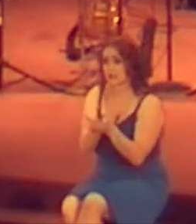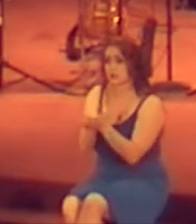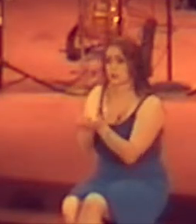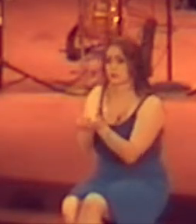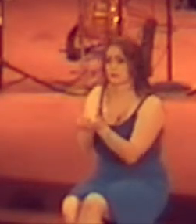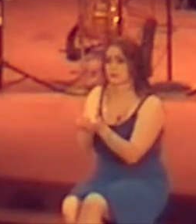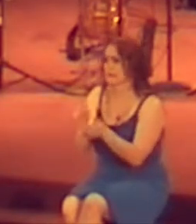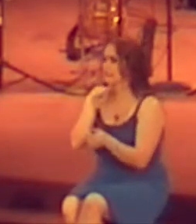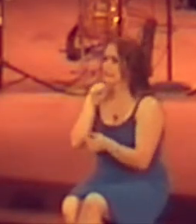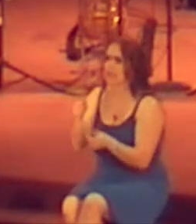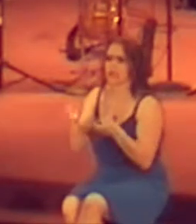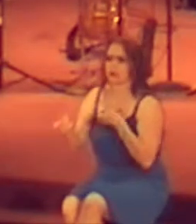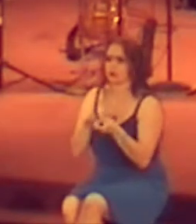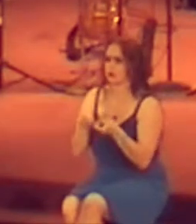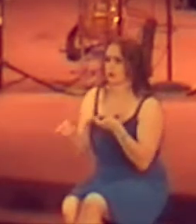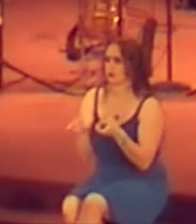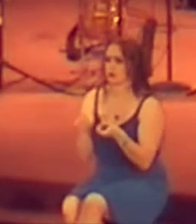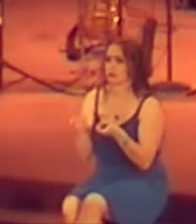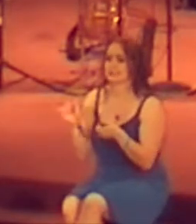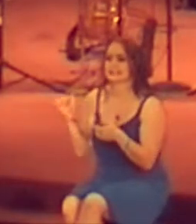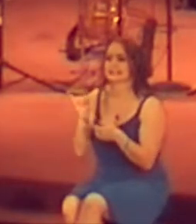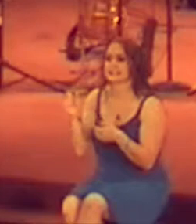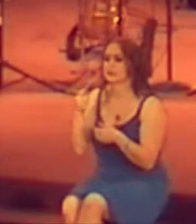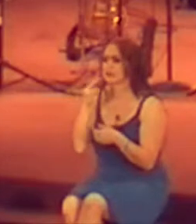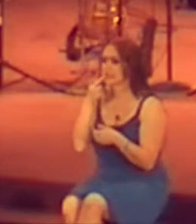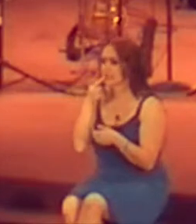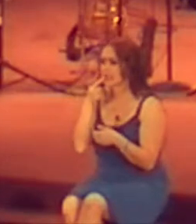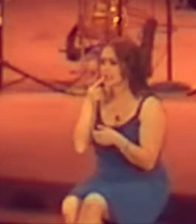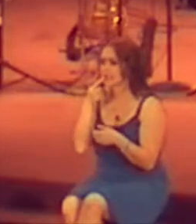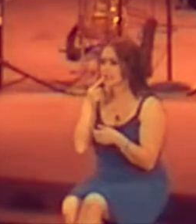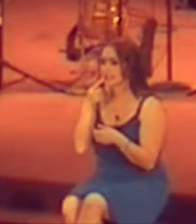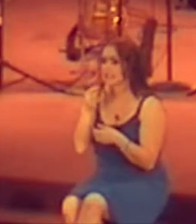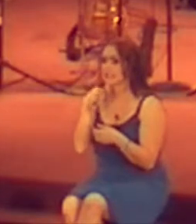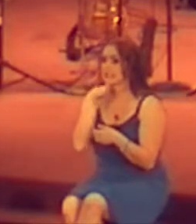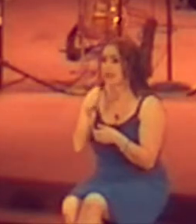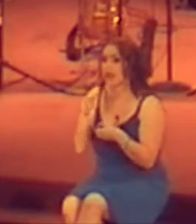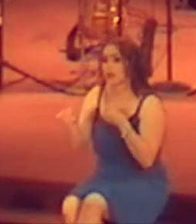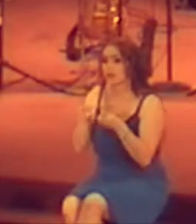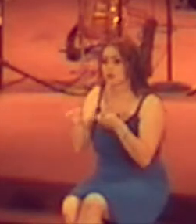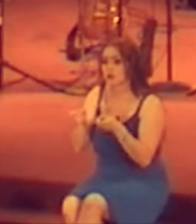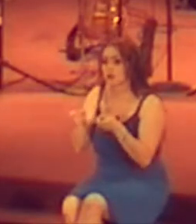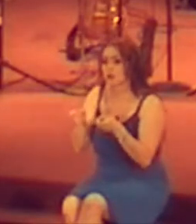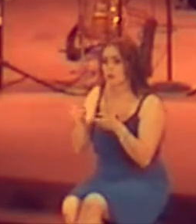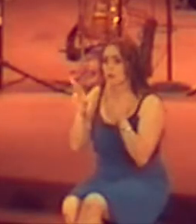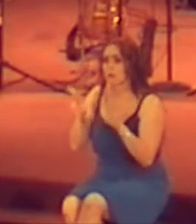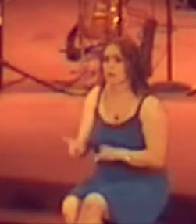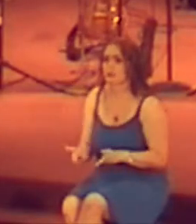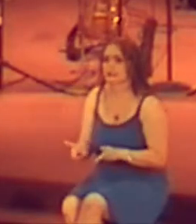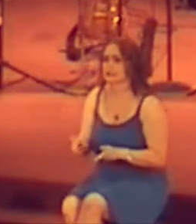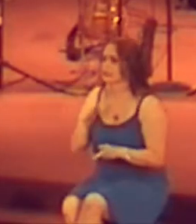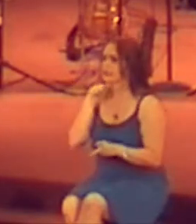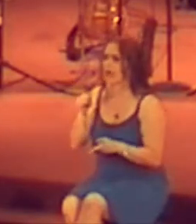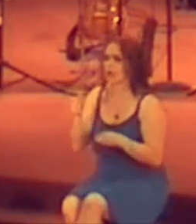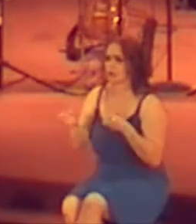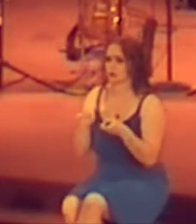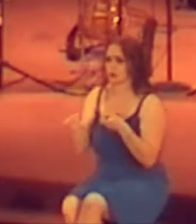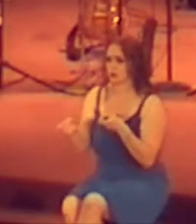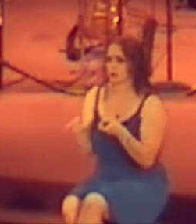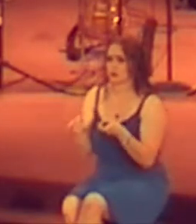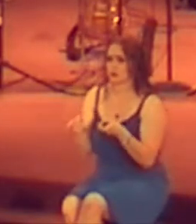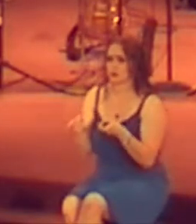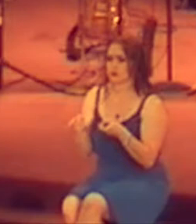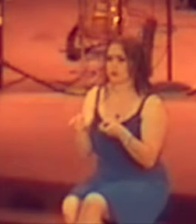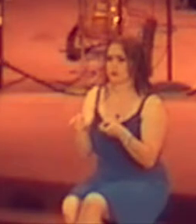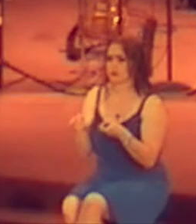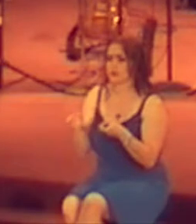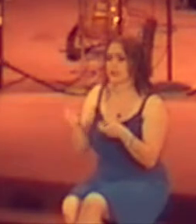control. In the same way, if the tongue cannot be restrained, the entire person can be uncontrollable. When functioning as it was designed,